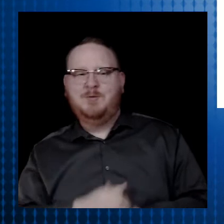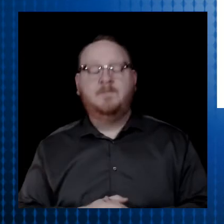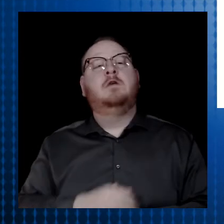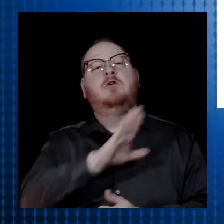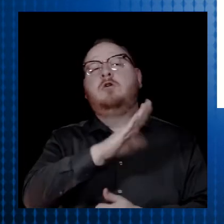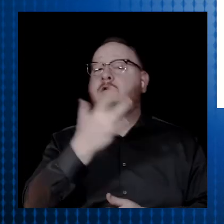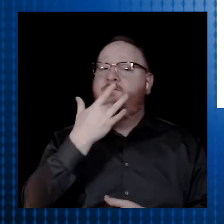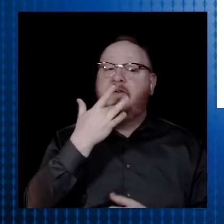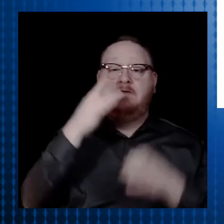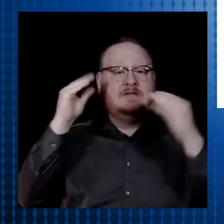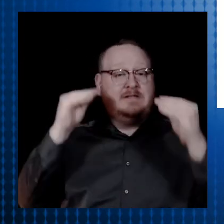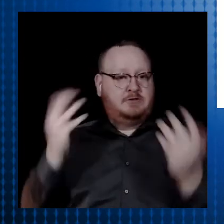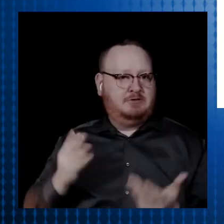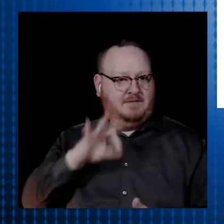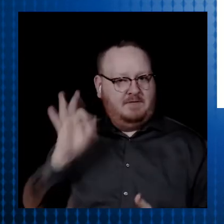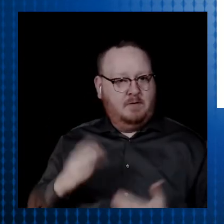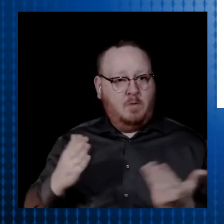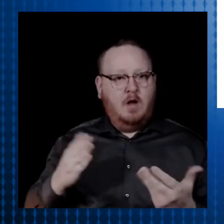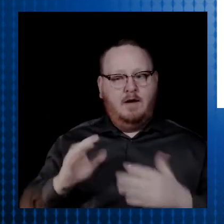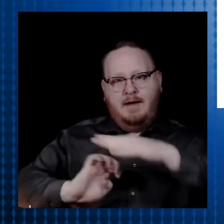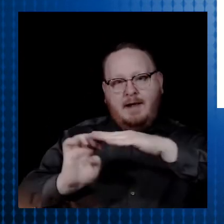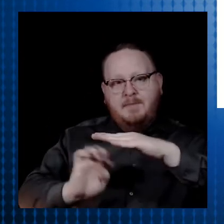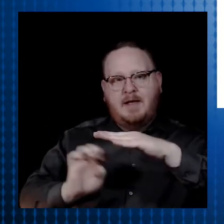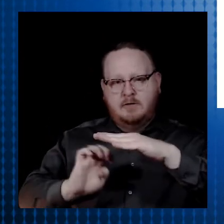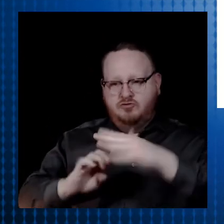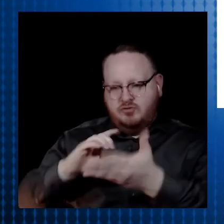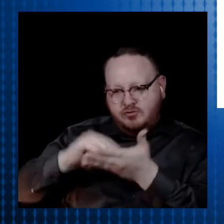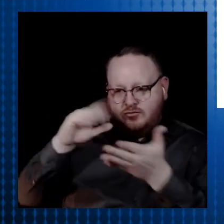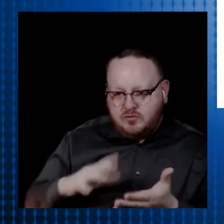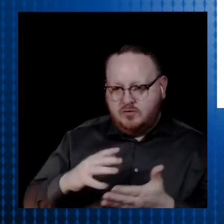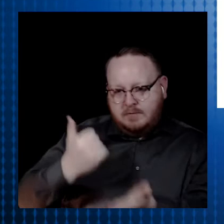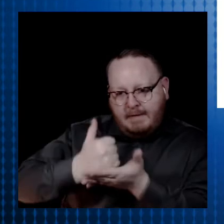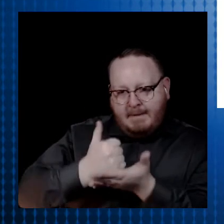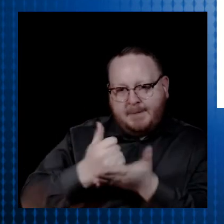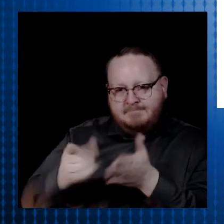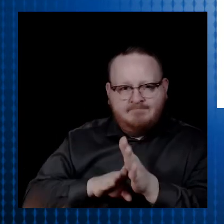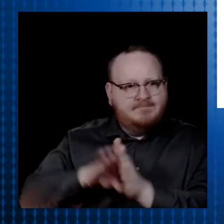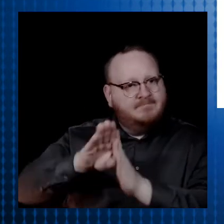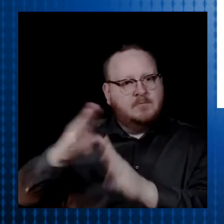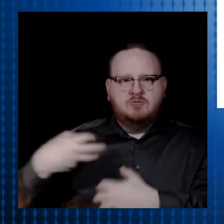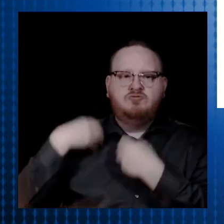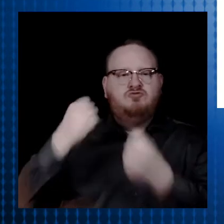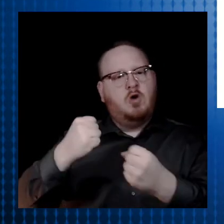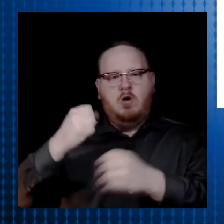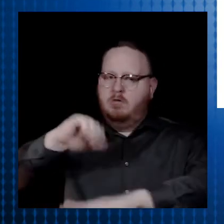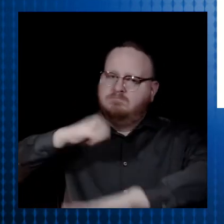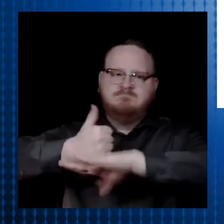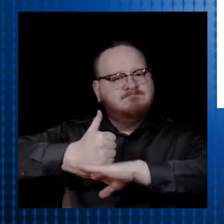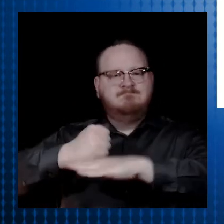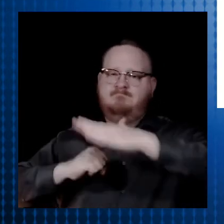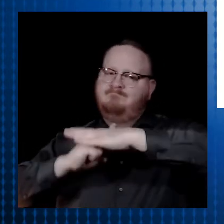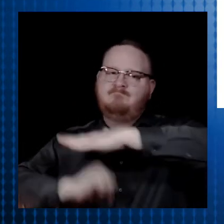the Flint schools is working with elementary scholars, helping them build a strong academic foundation to